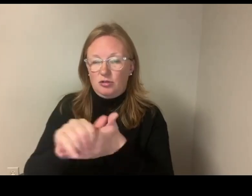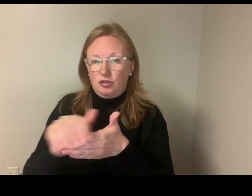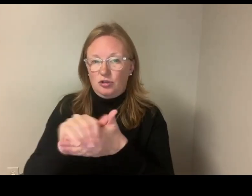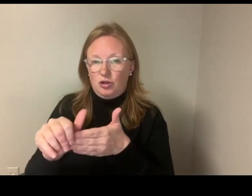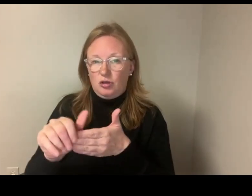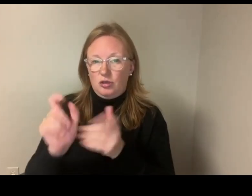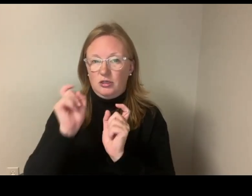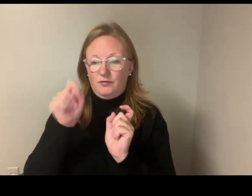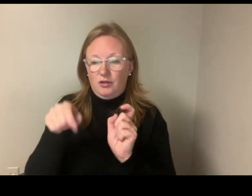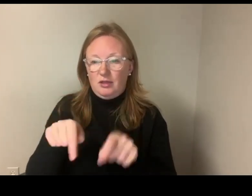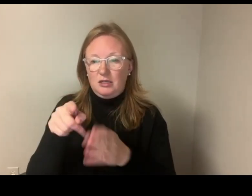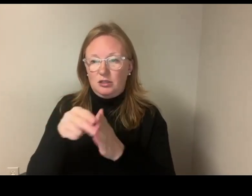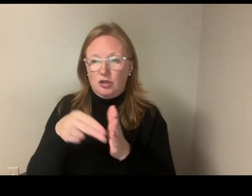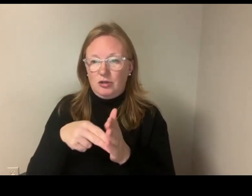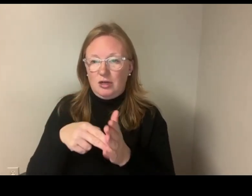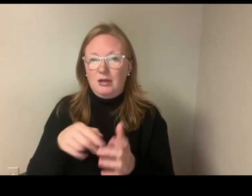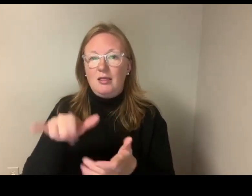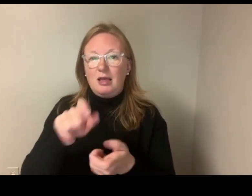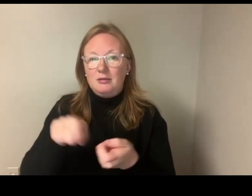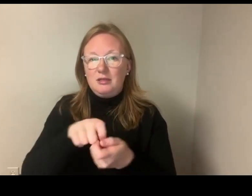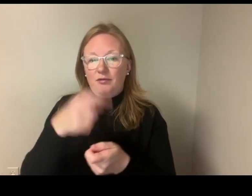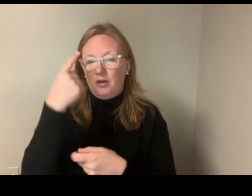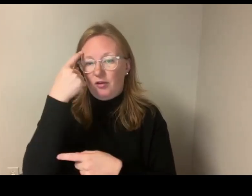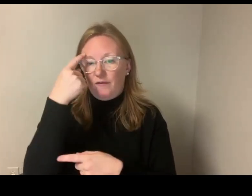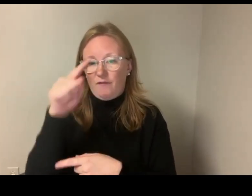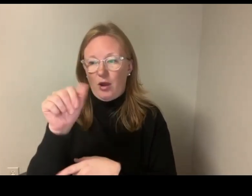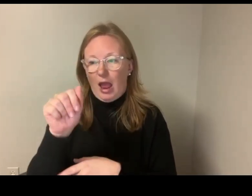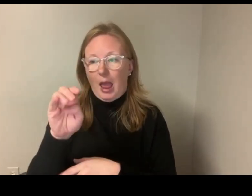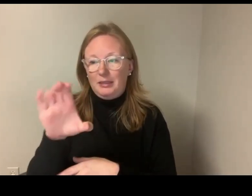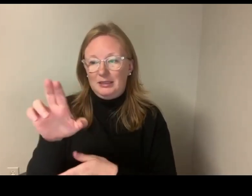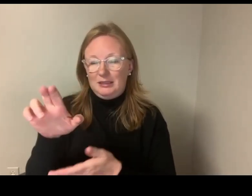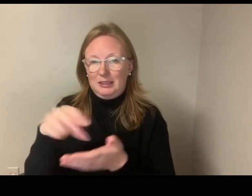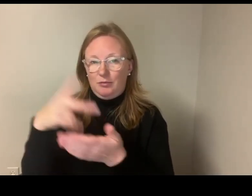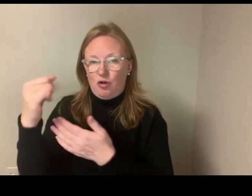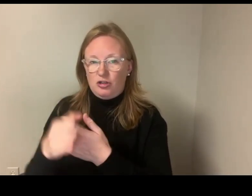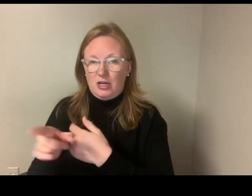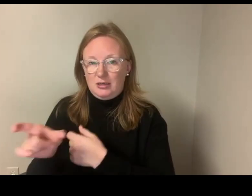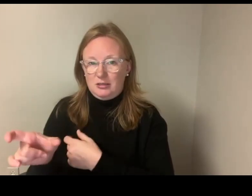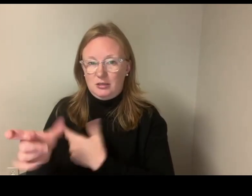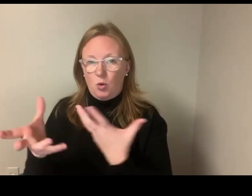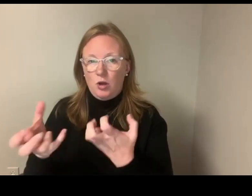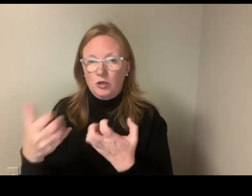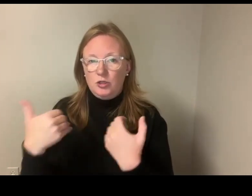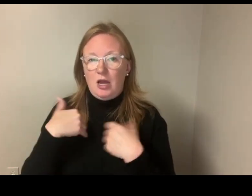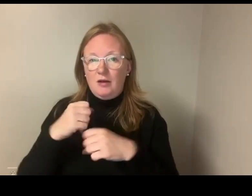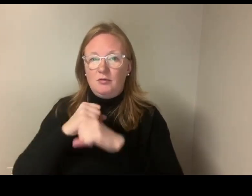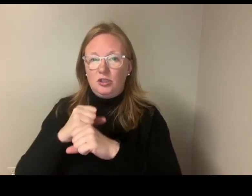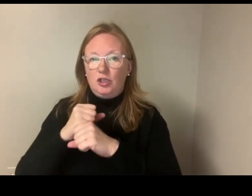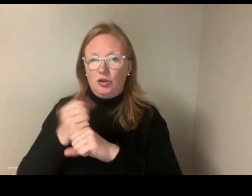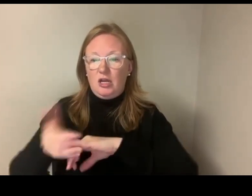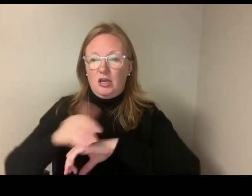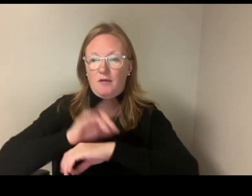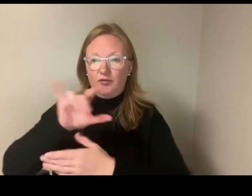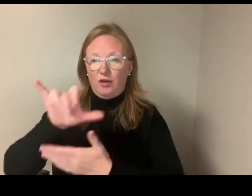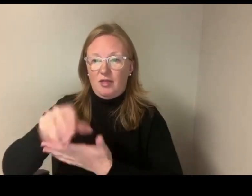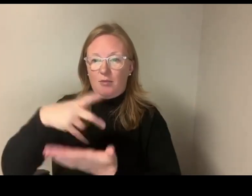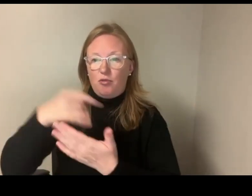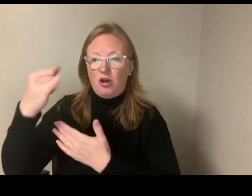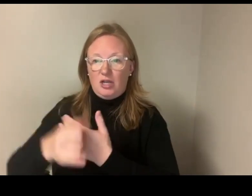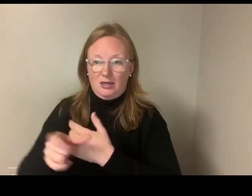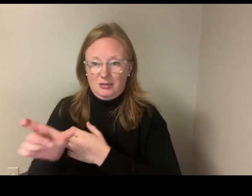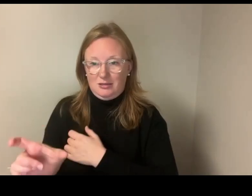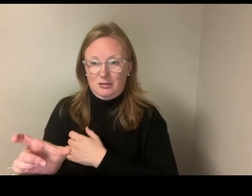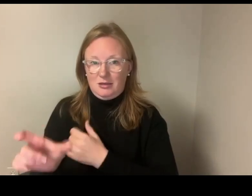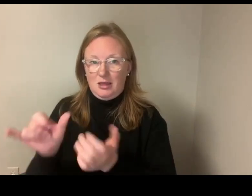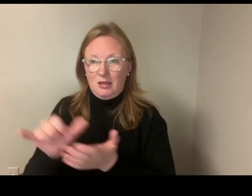$750,000 to this contract, and that is specifically for our ABC project. So we'd like to have security coverage for that project.